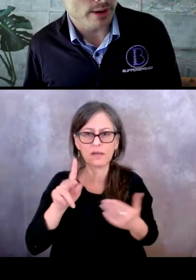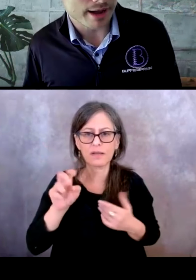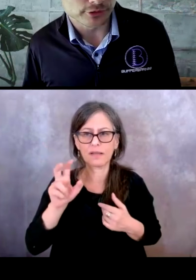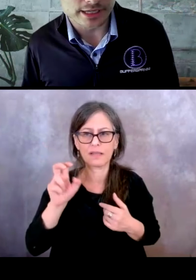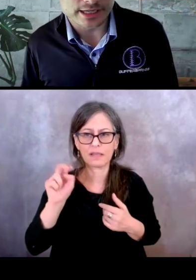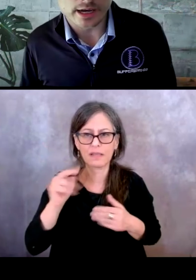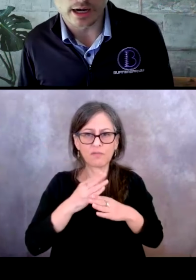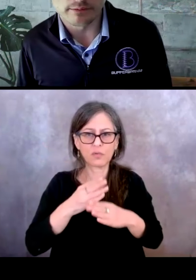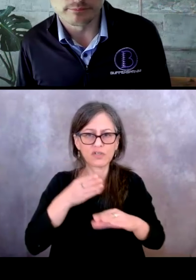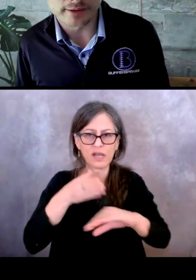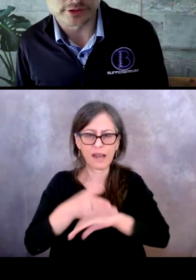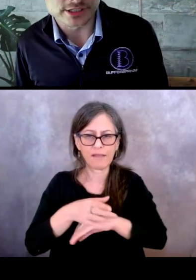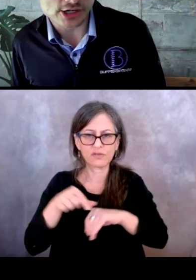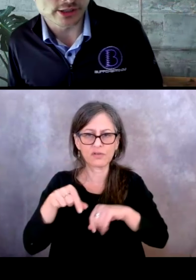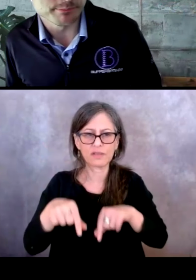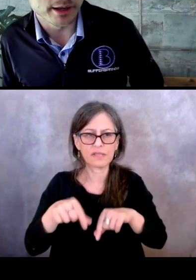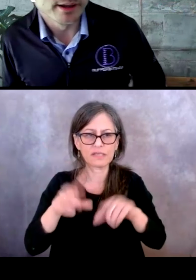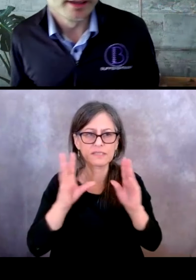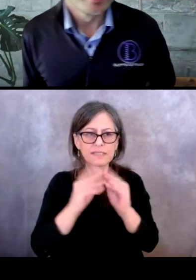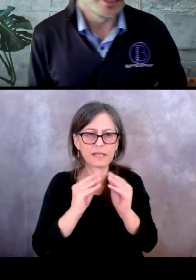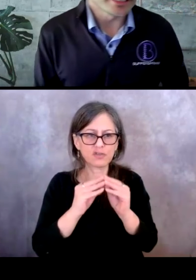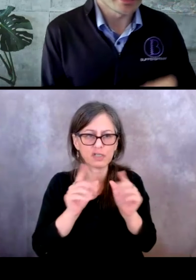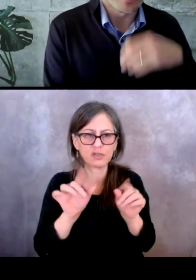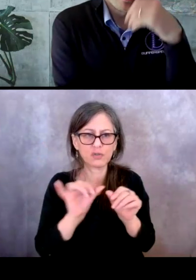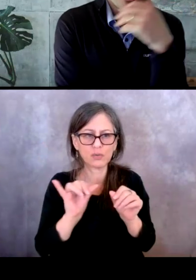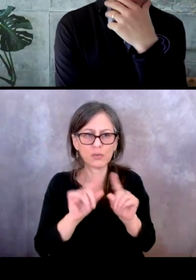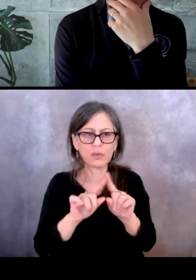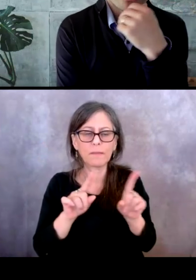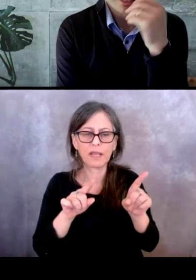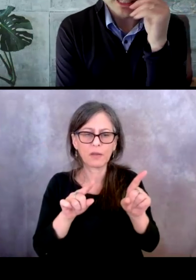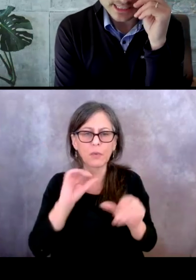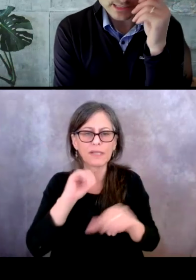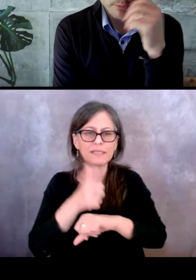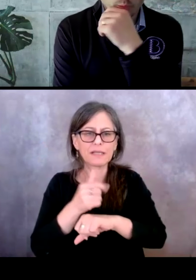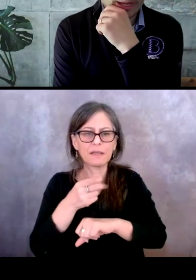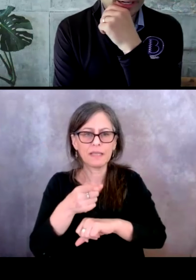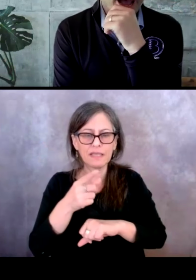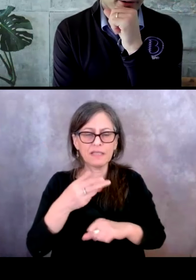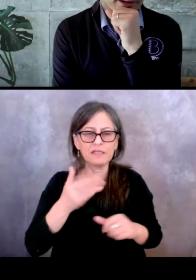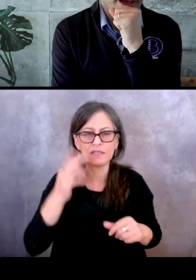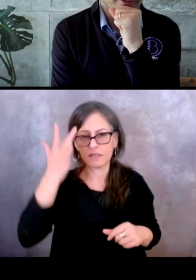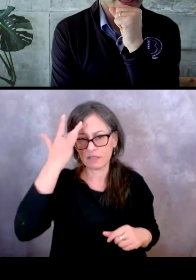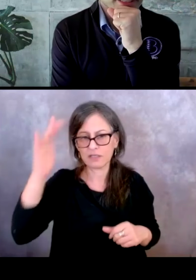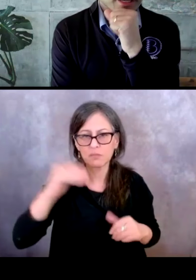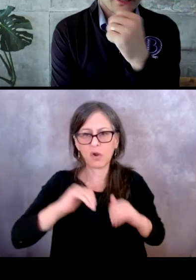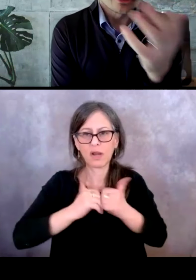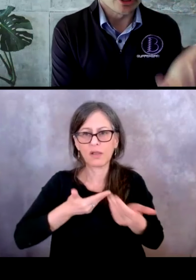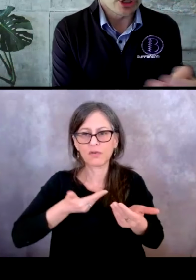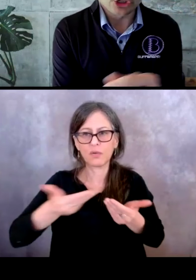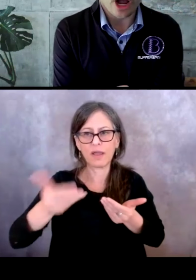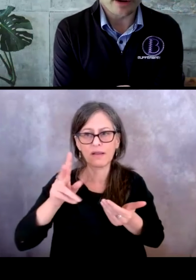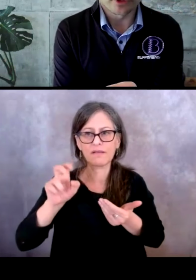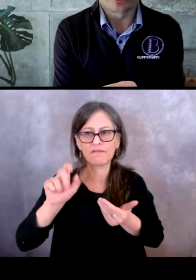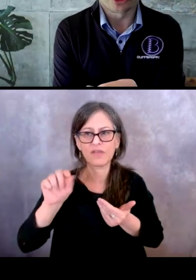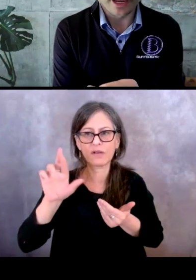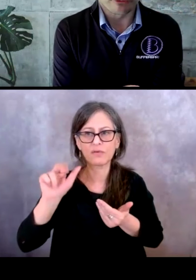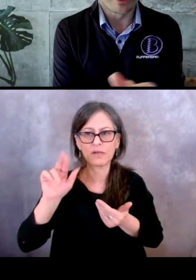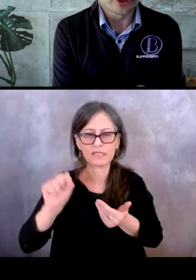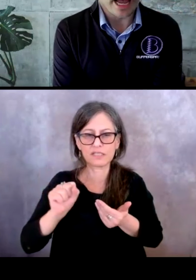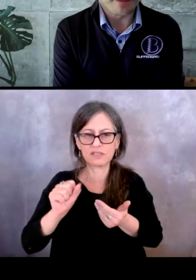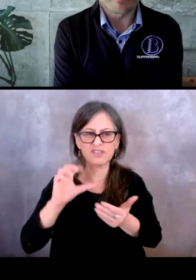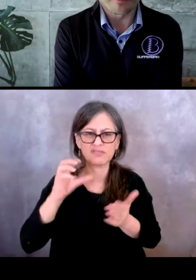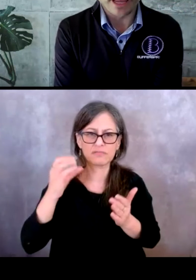that with you after the session, but this is something we put together. This is the smart way to hiring veterans. So this is chock full of